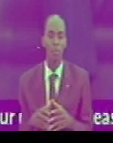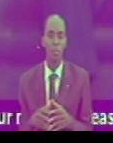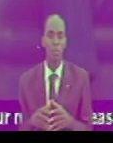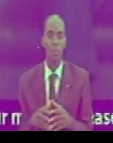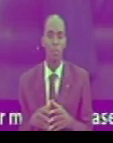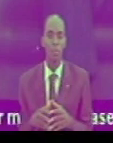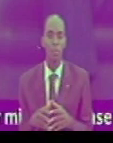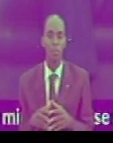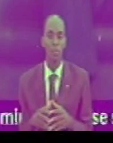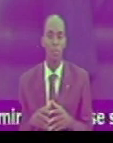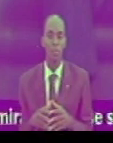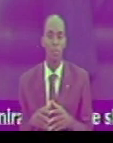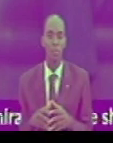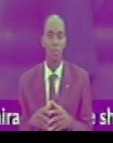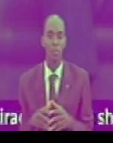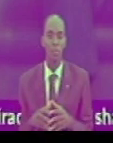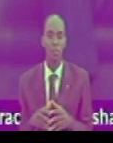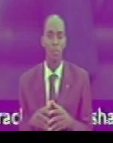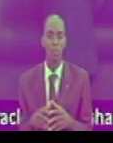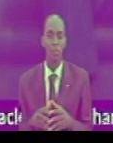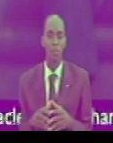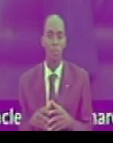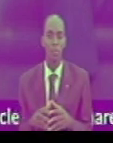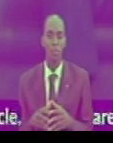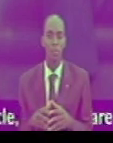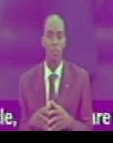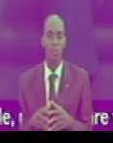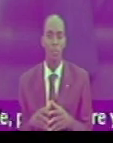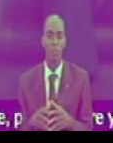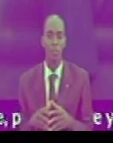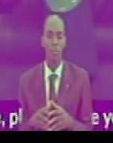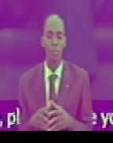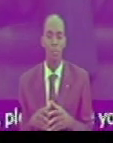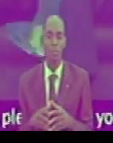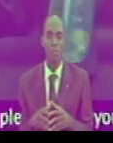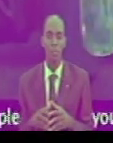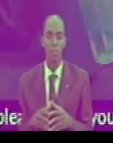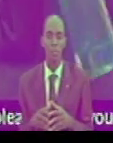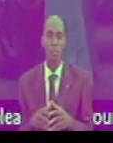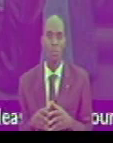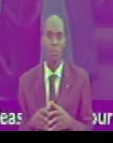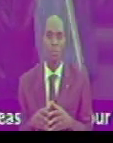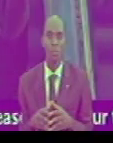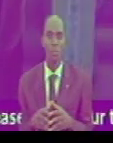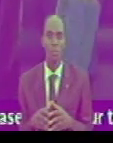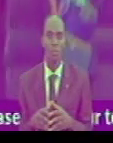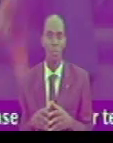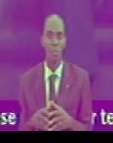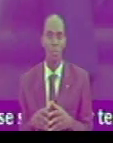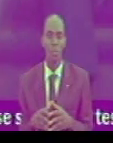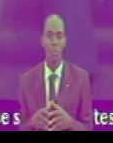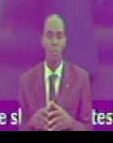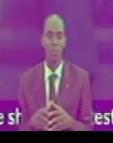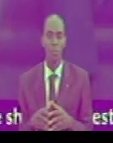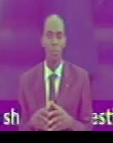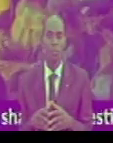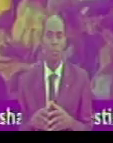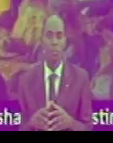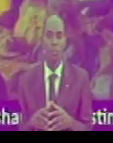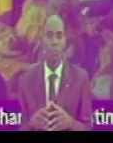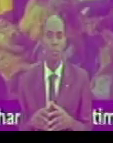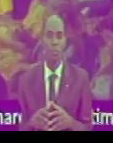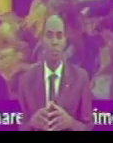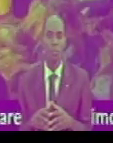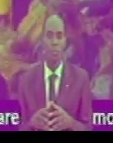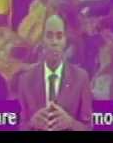ate around 12 p.m. and I'm actually all right. I am good. My water bottle is for water, not tea anymore. I am now free